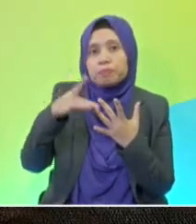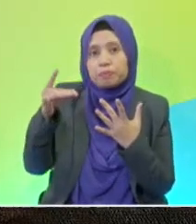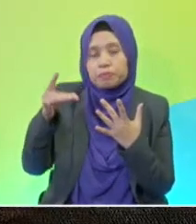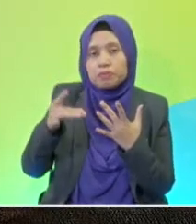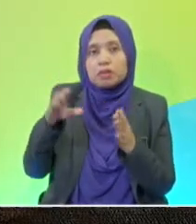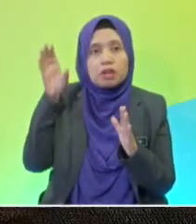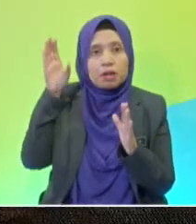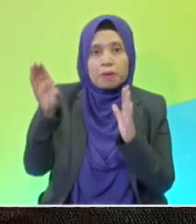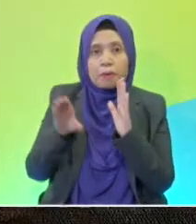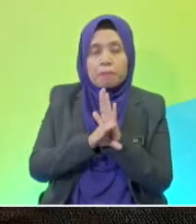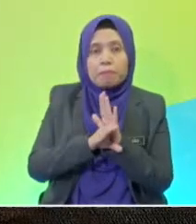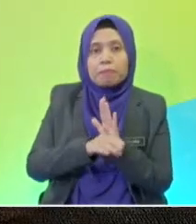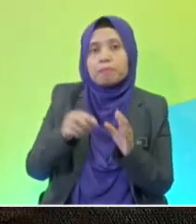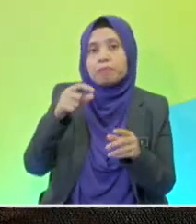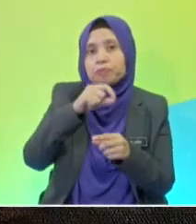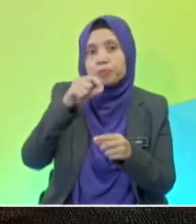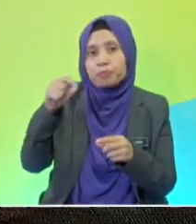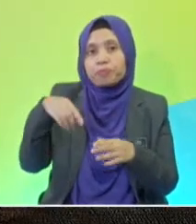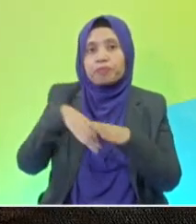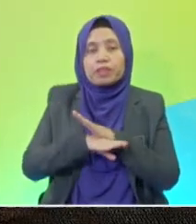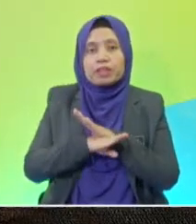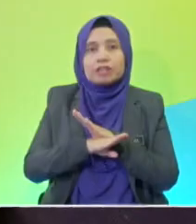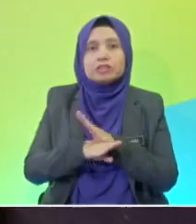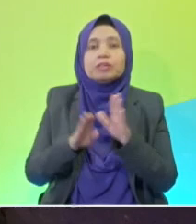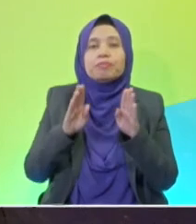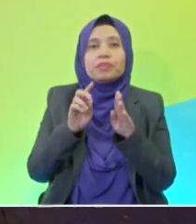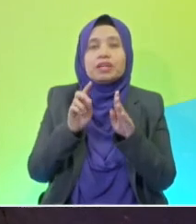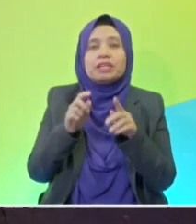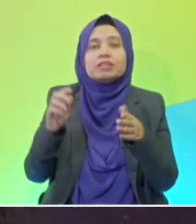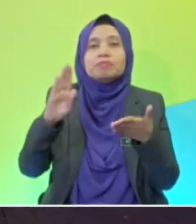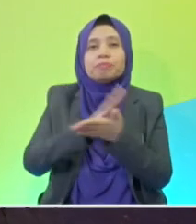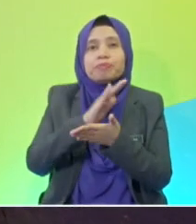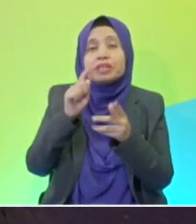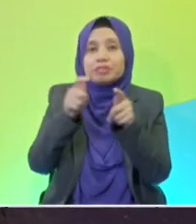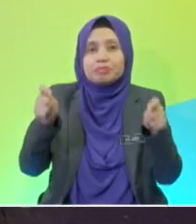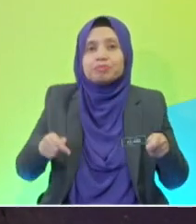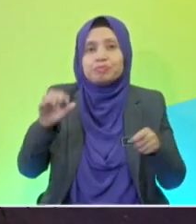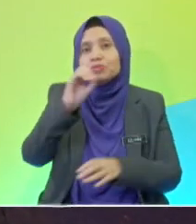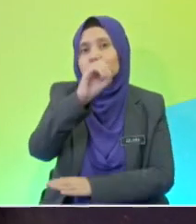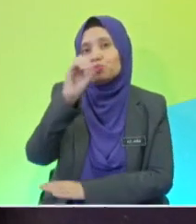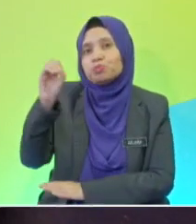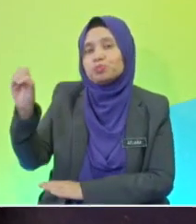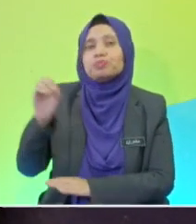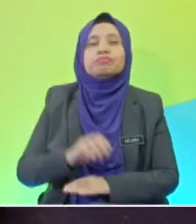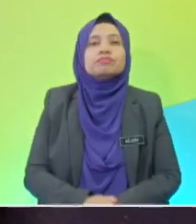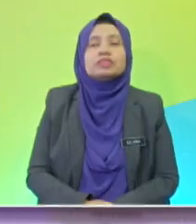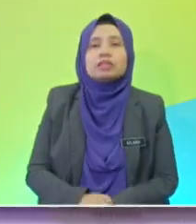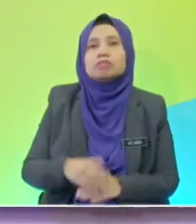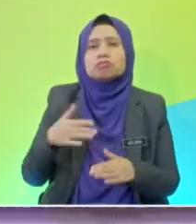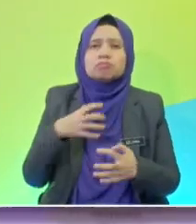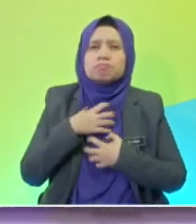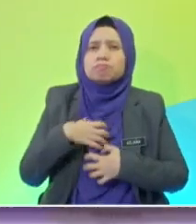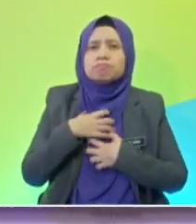pictures and fill in the blank with the correct answers. Alright, I guess we are filled with a lot of activities, right? But I'm excited